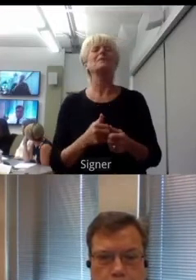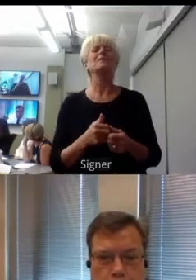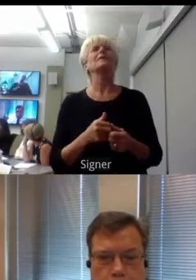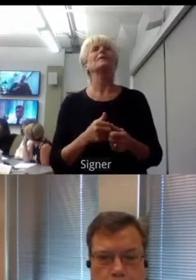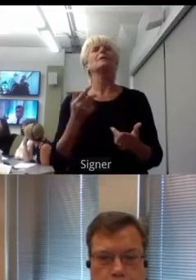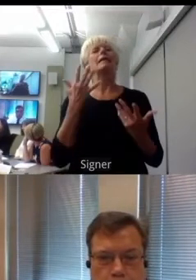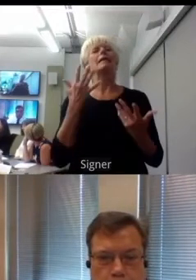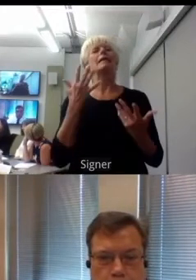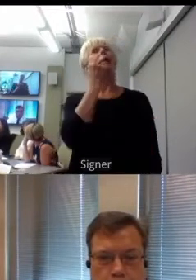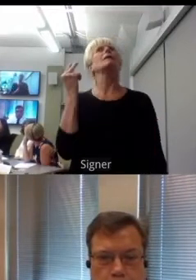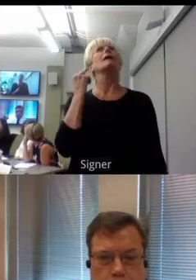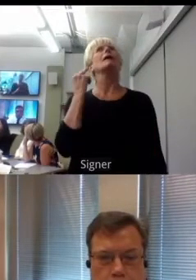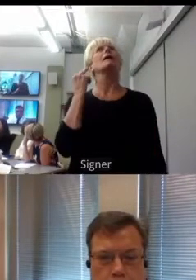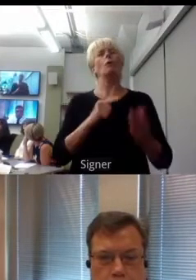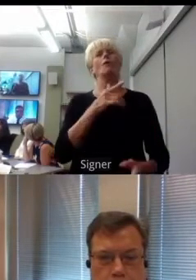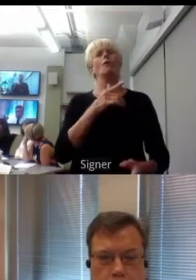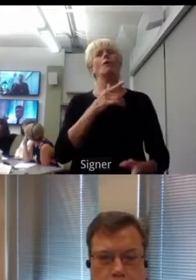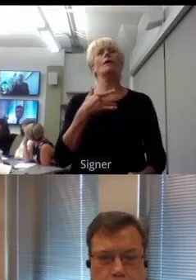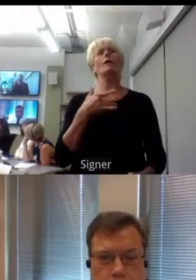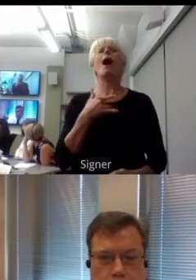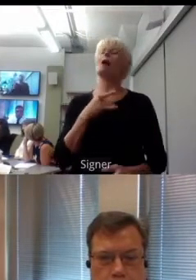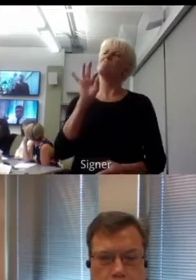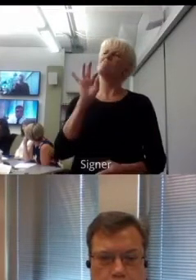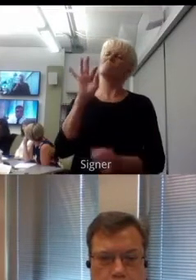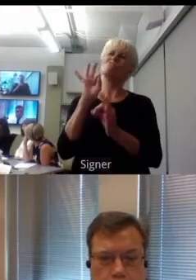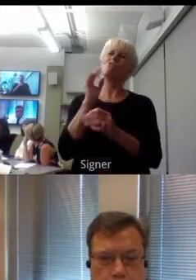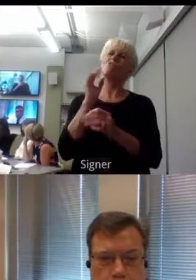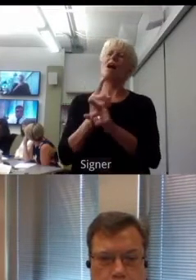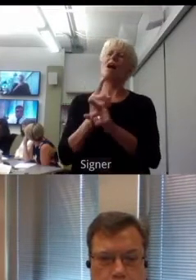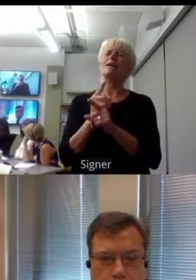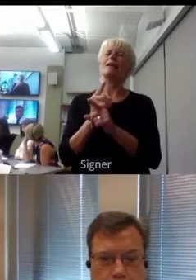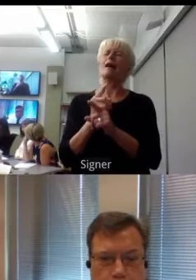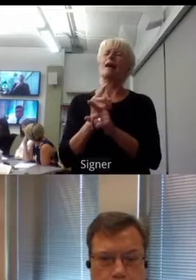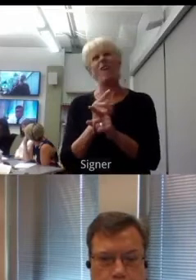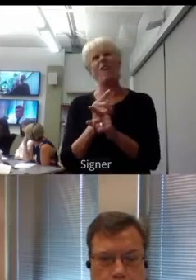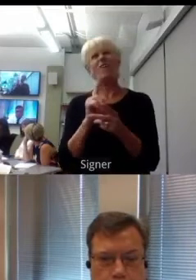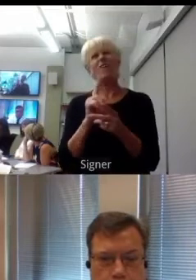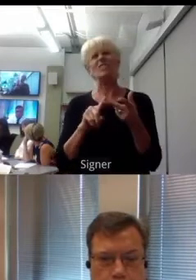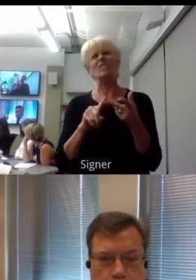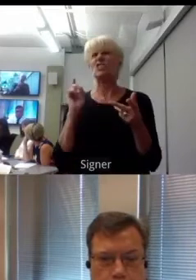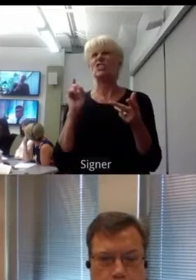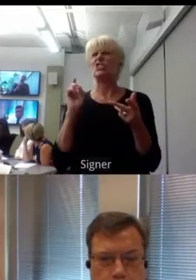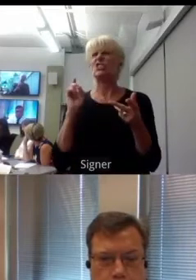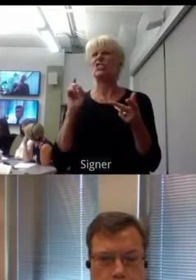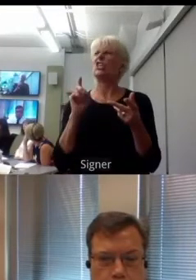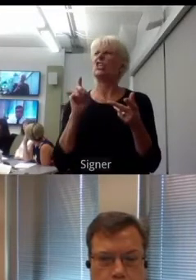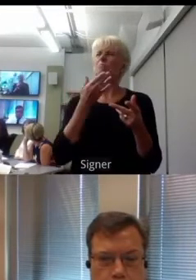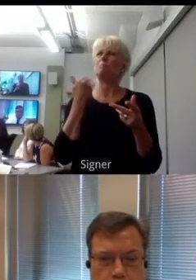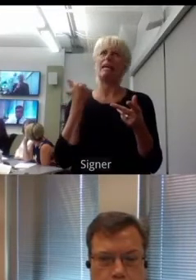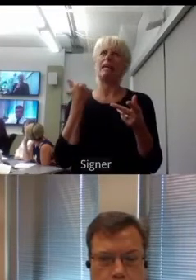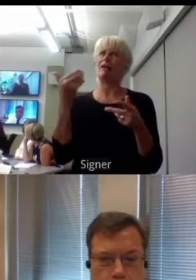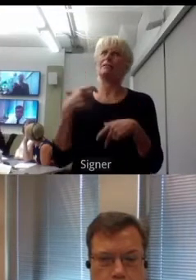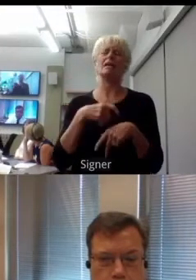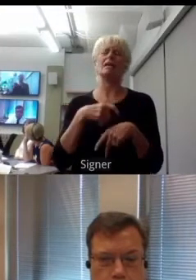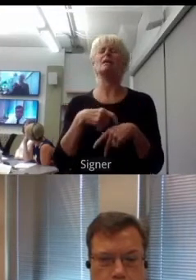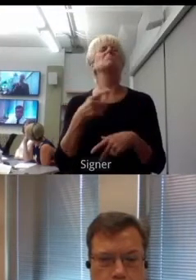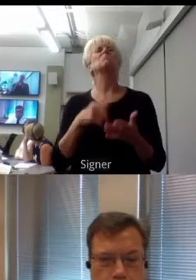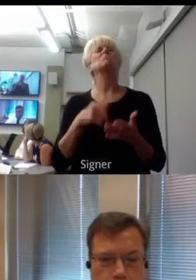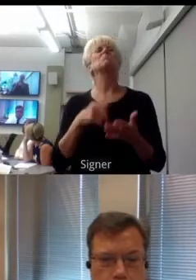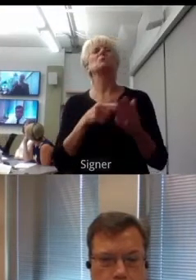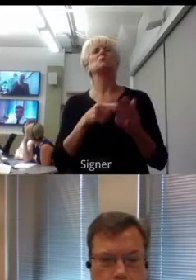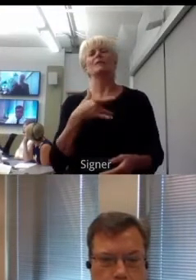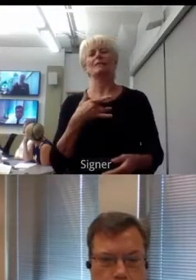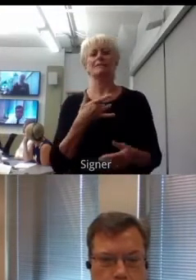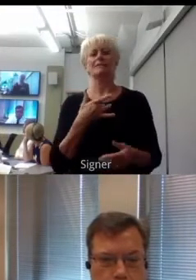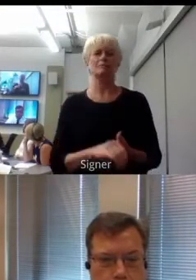you would have gotten better, or would you recommend the federal government do differently from what you did? I think we got right